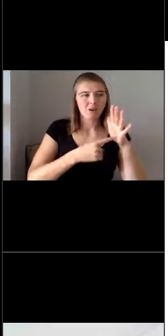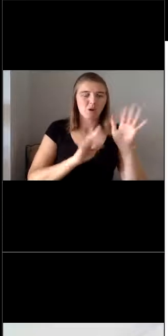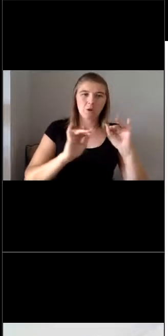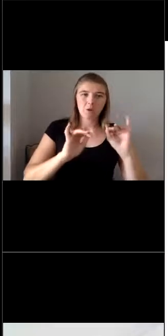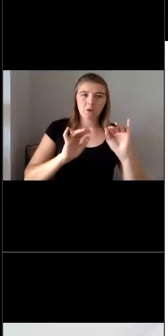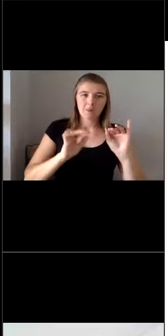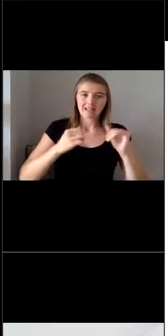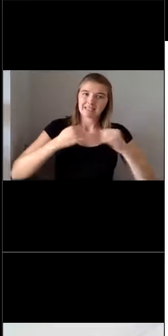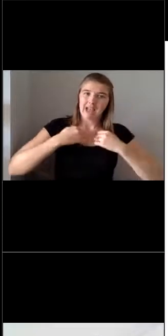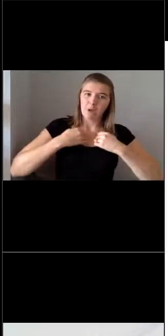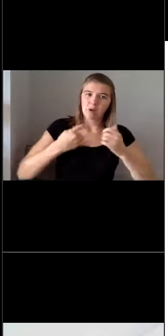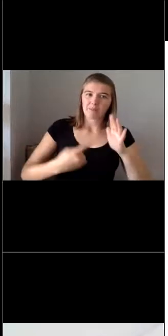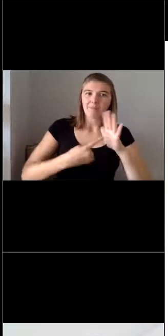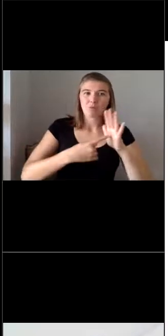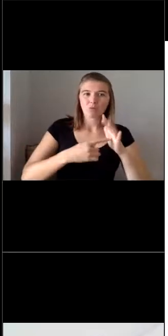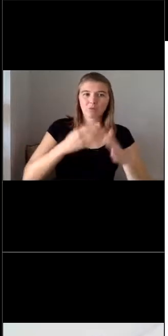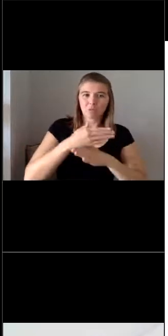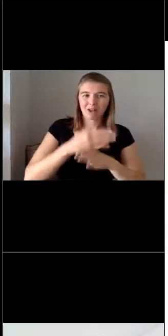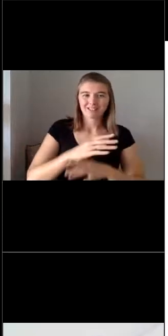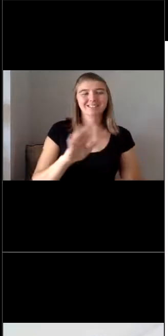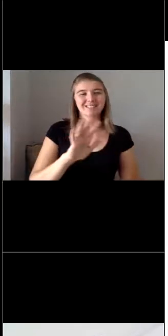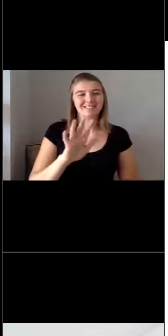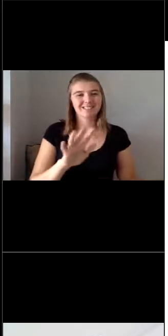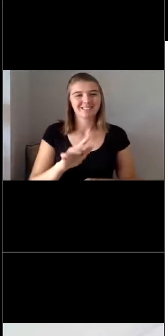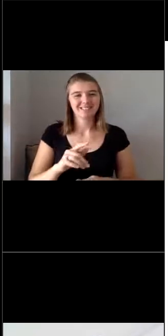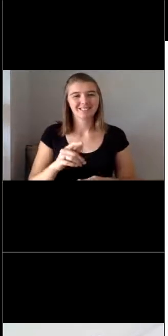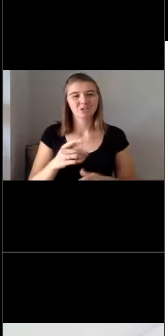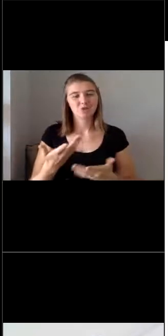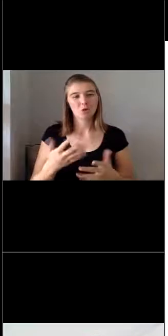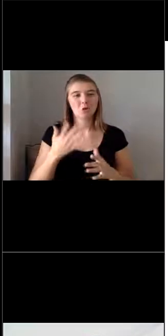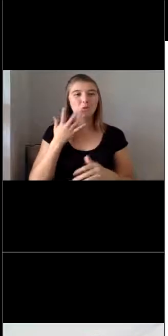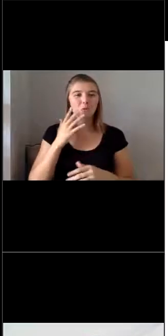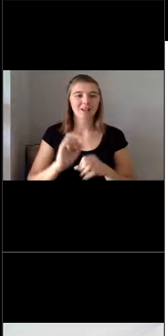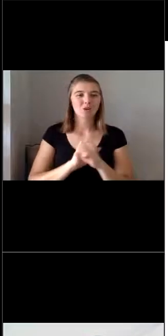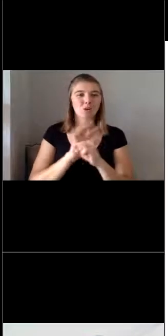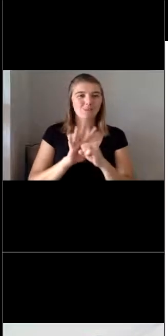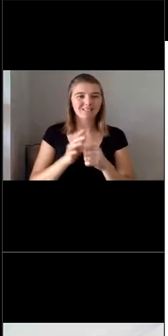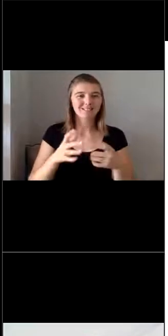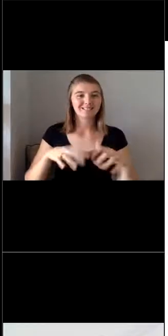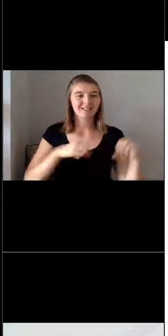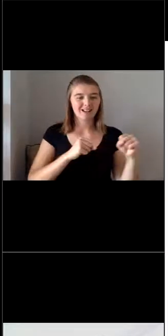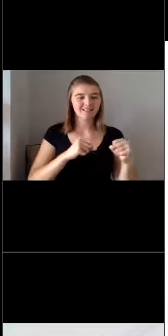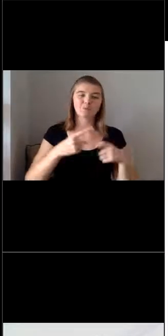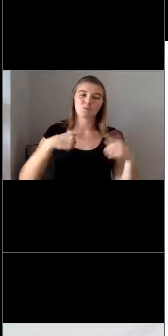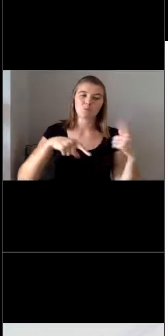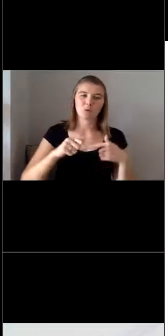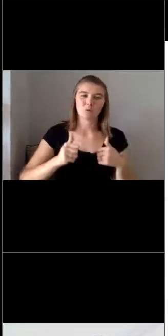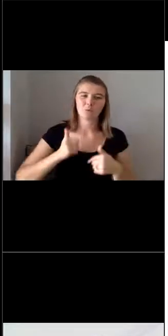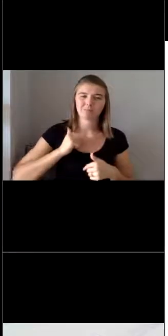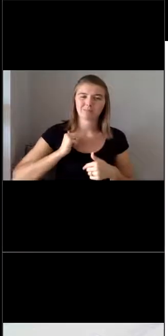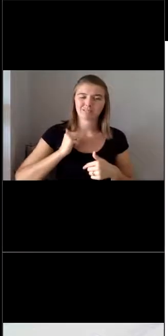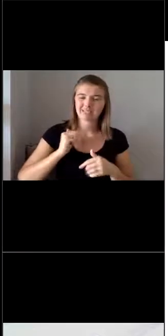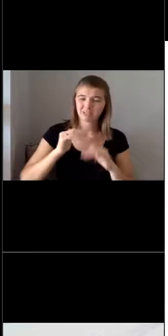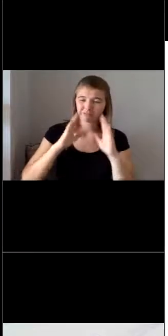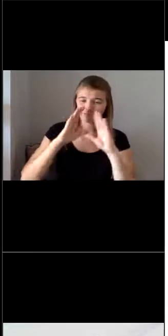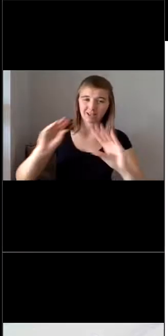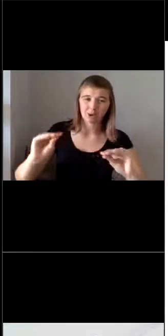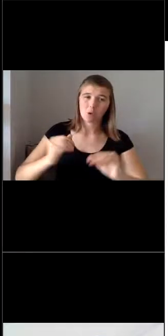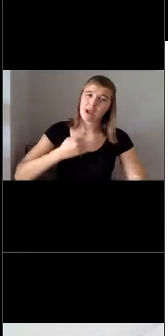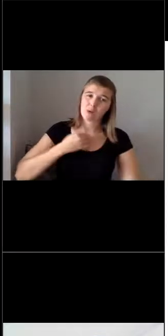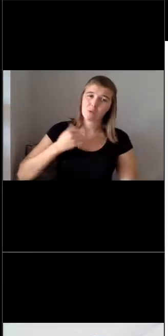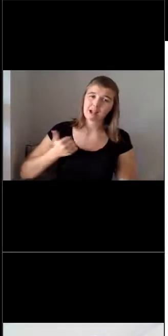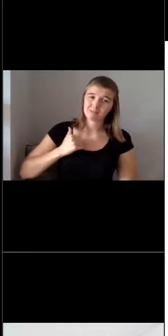our leadership journey through this, we made sure that we clarified the expectations around governance and escalation channels